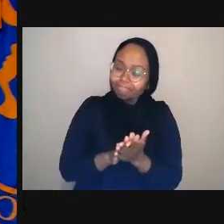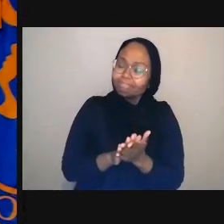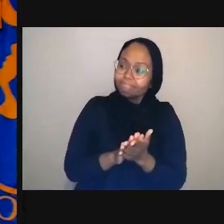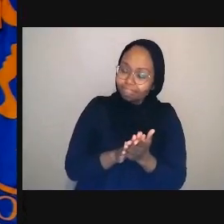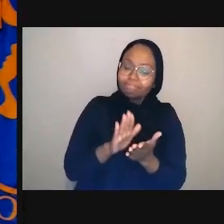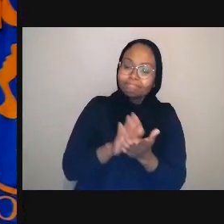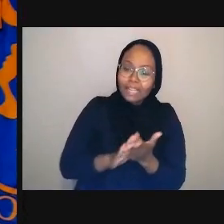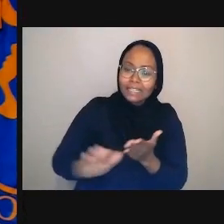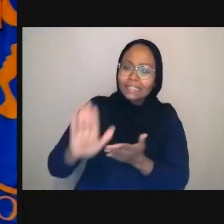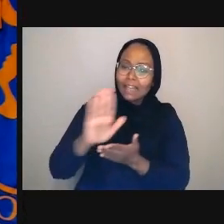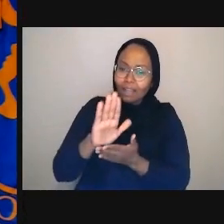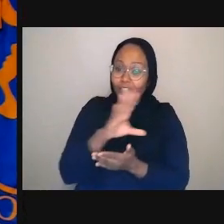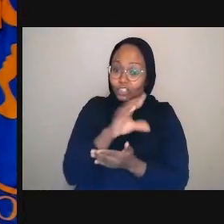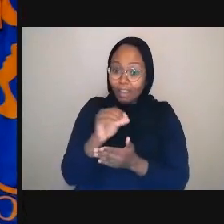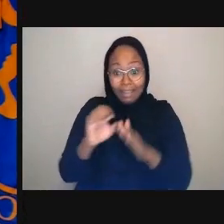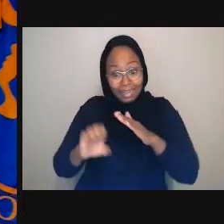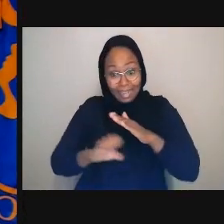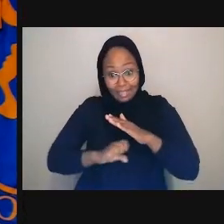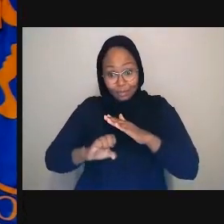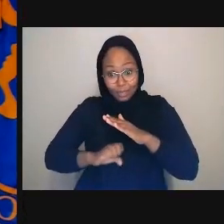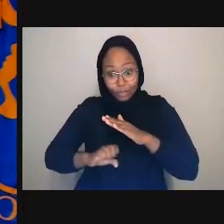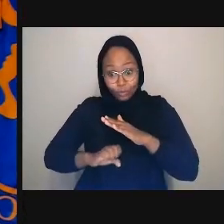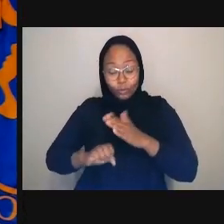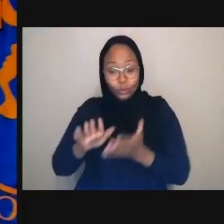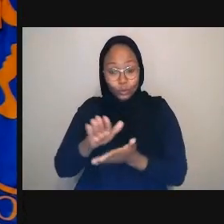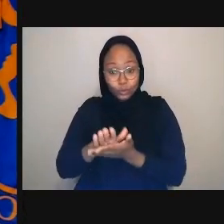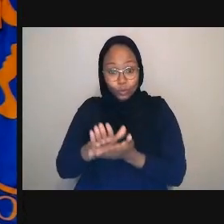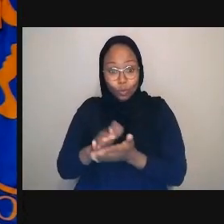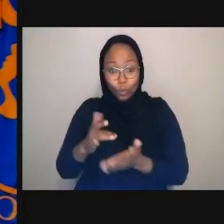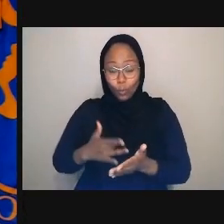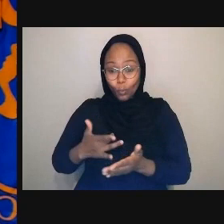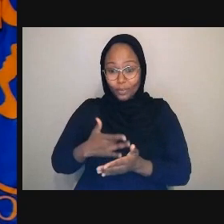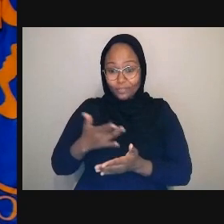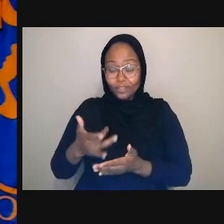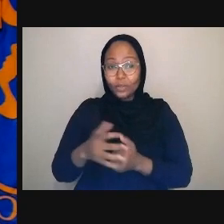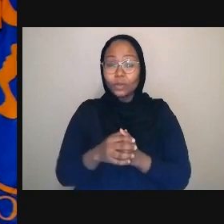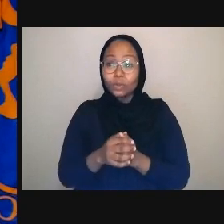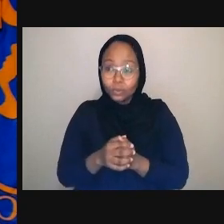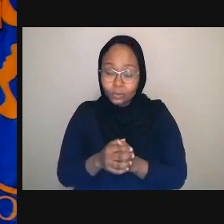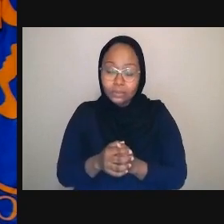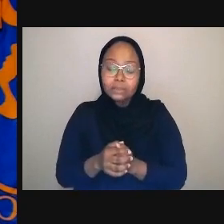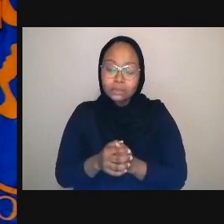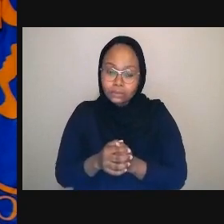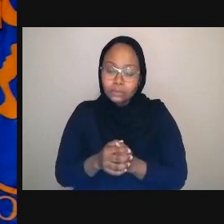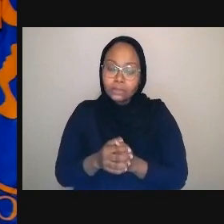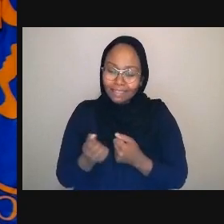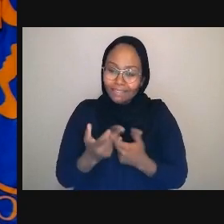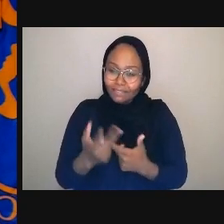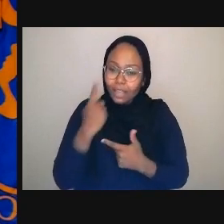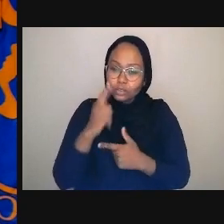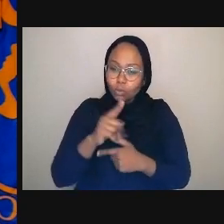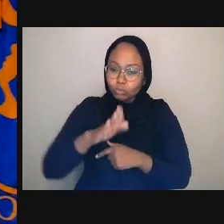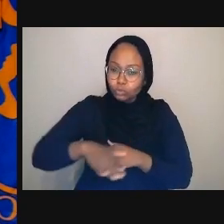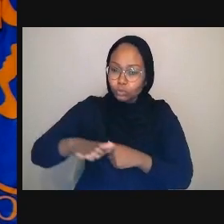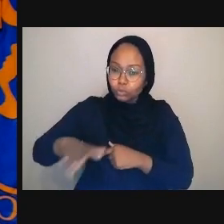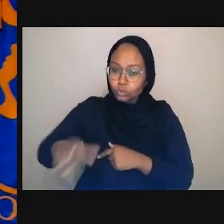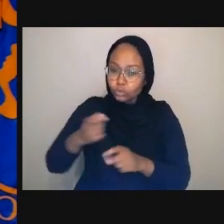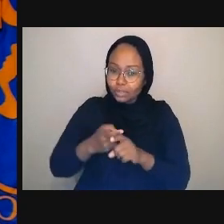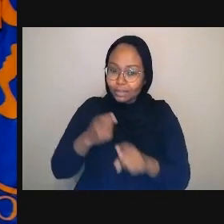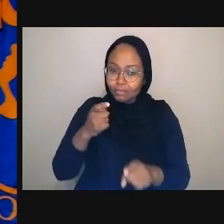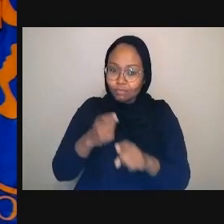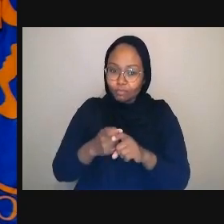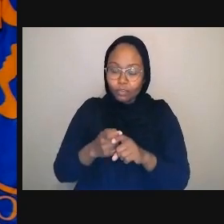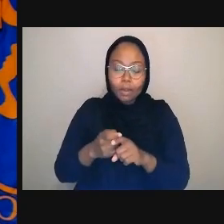elementary school level, we feel that given the deleterious effects on children from a